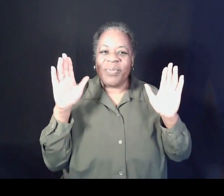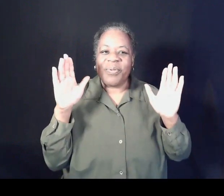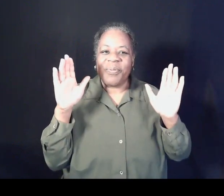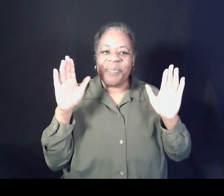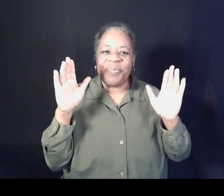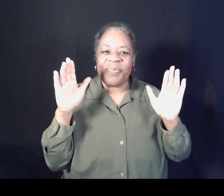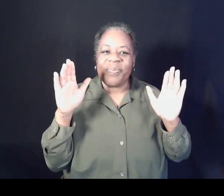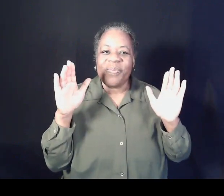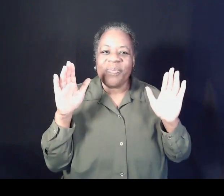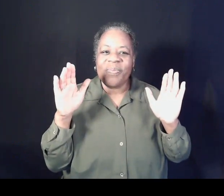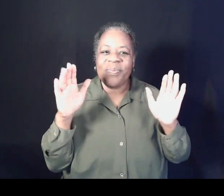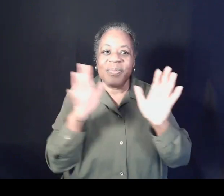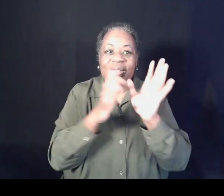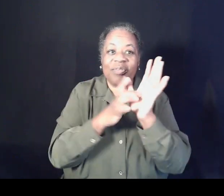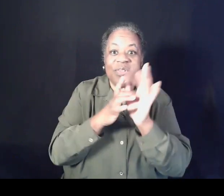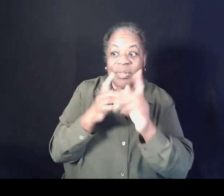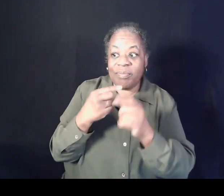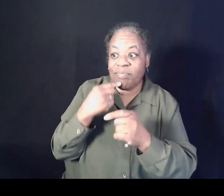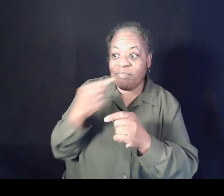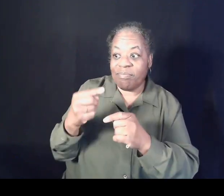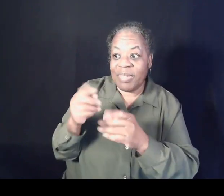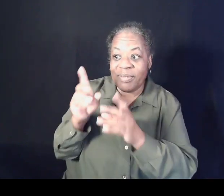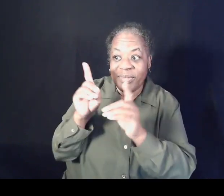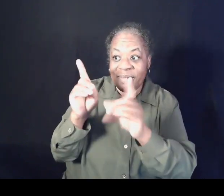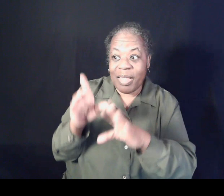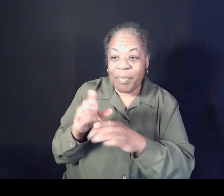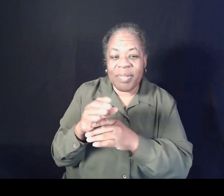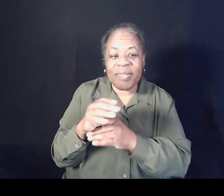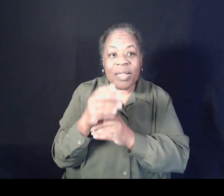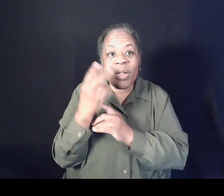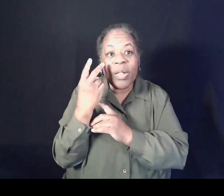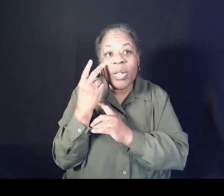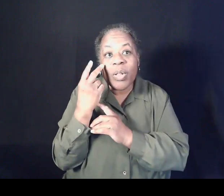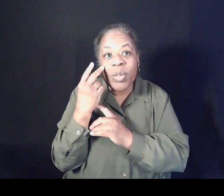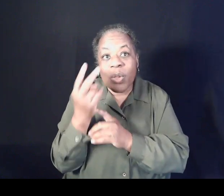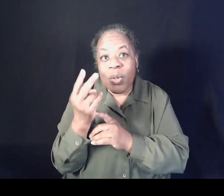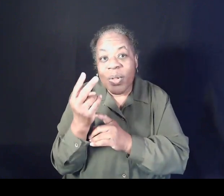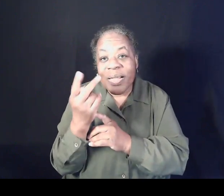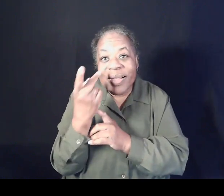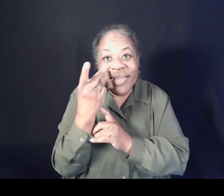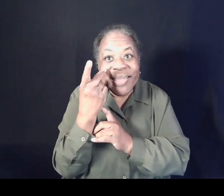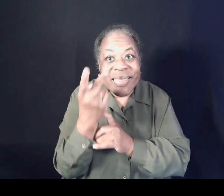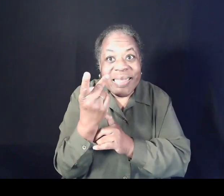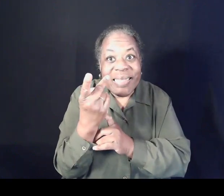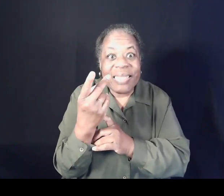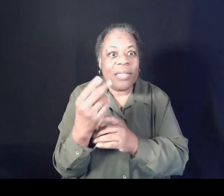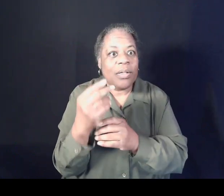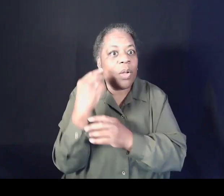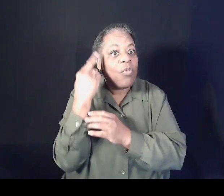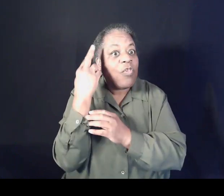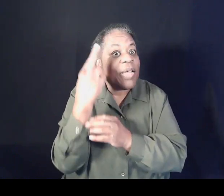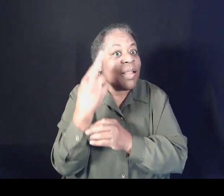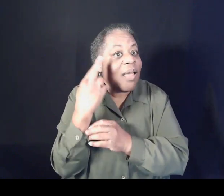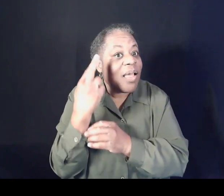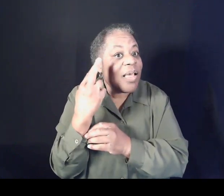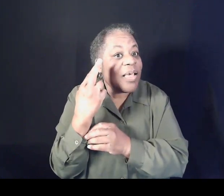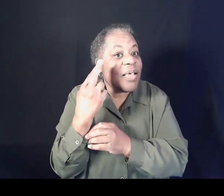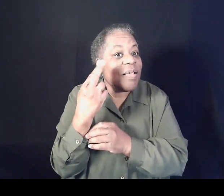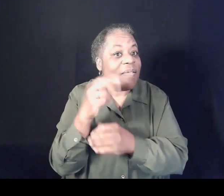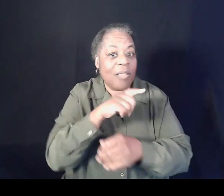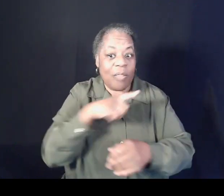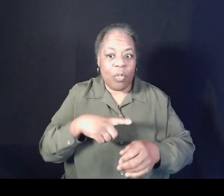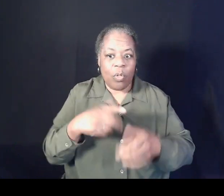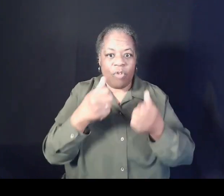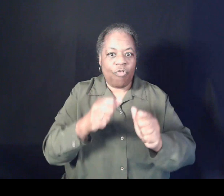Just like Jesus said to his disciples, look, see, and realize. Is the Lord trying to show you something?